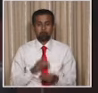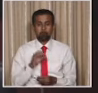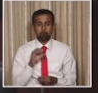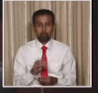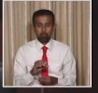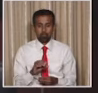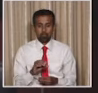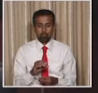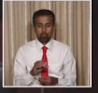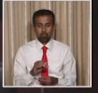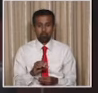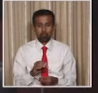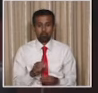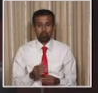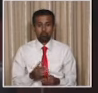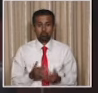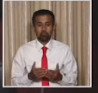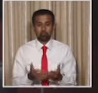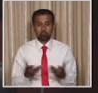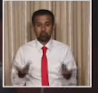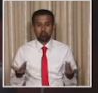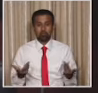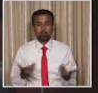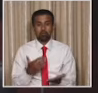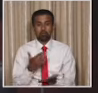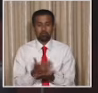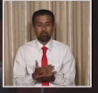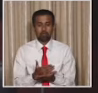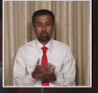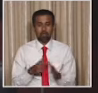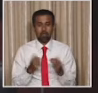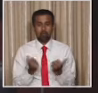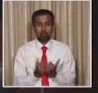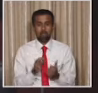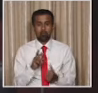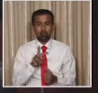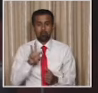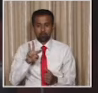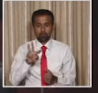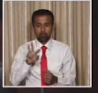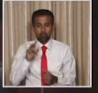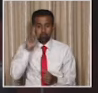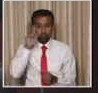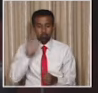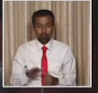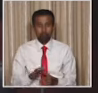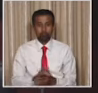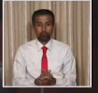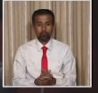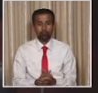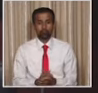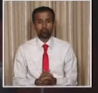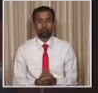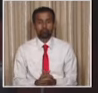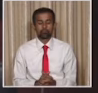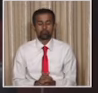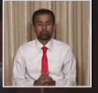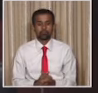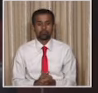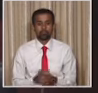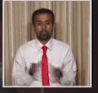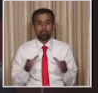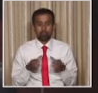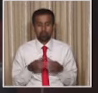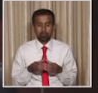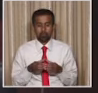the 10th of April 2023. And it found out that it's a paper company which doesn't have really a capital. Neither has it a